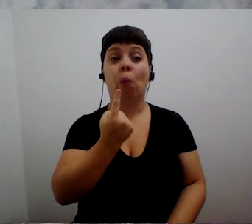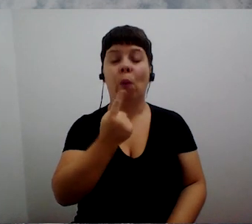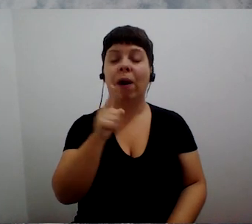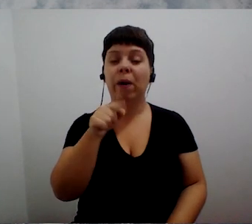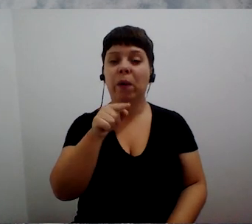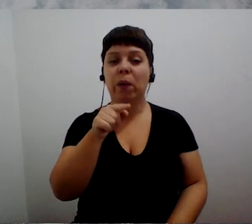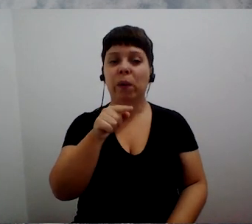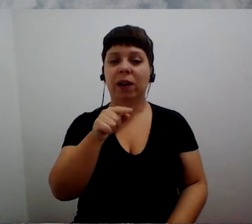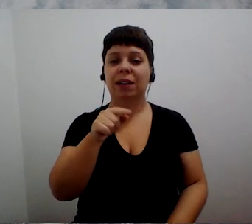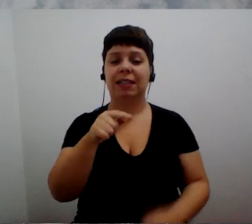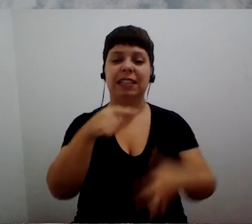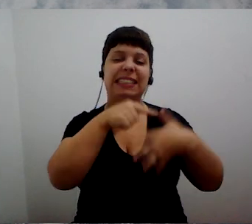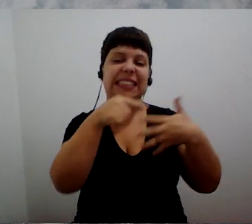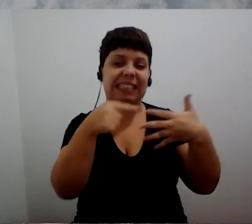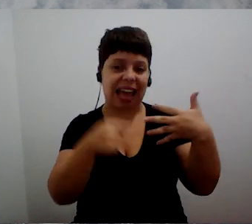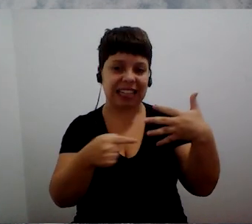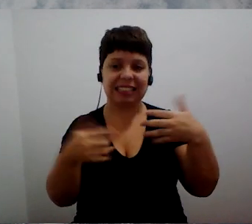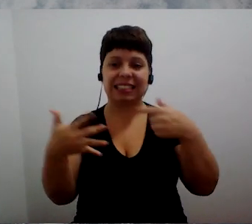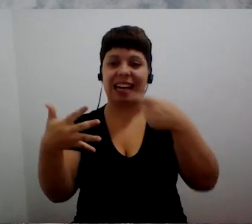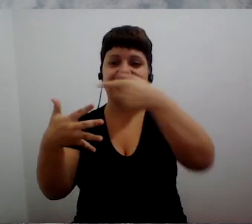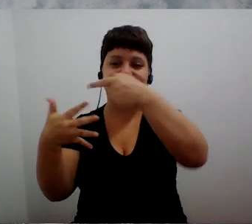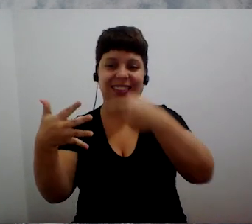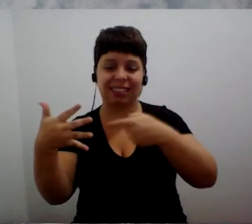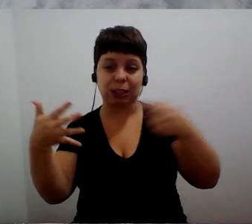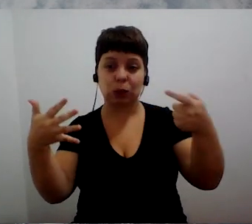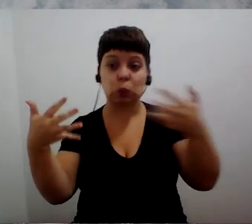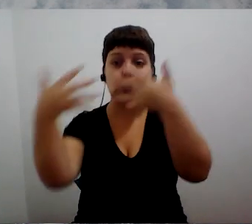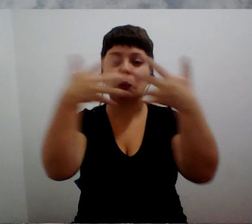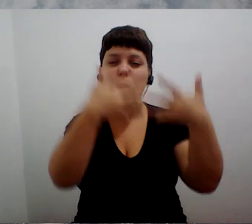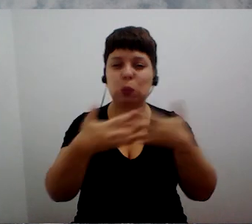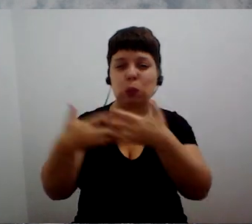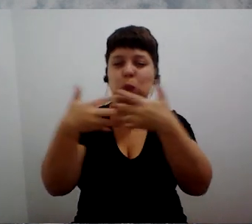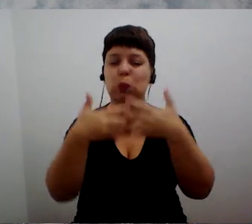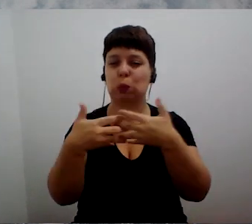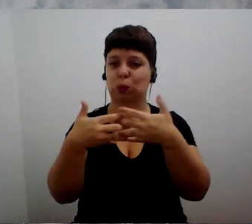have different types of science, but there is one that is what we call